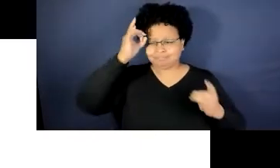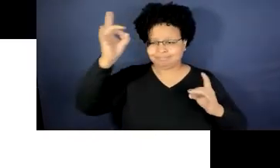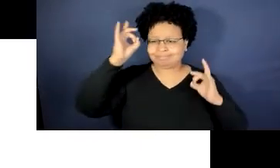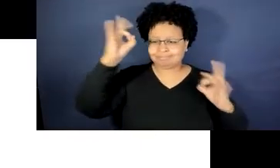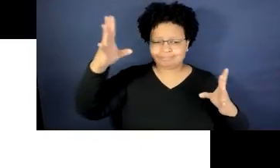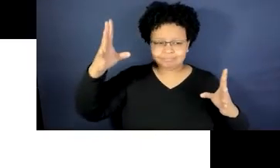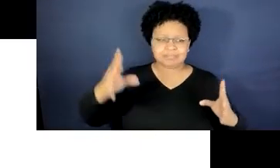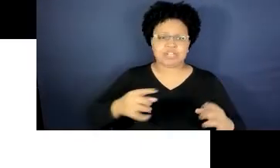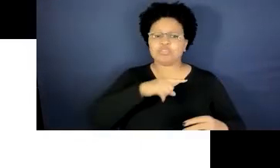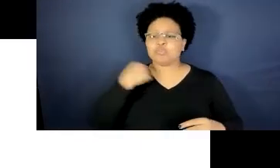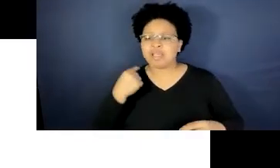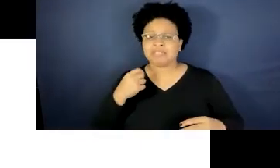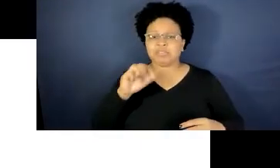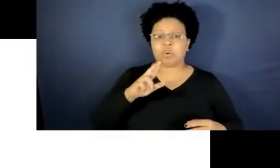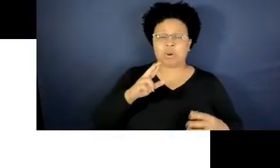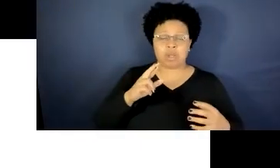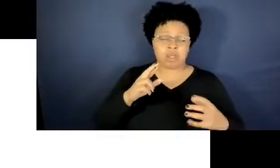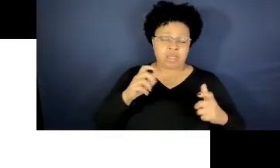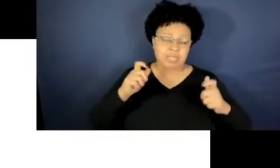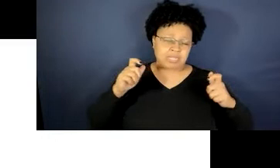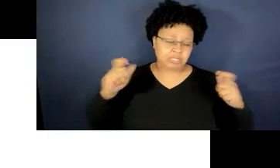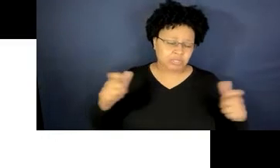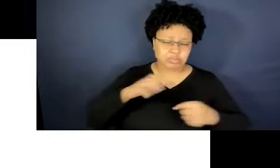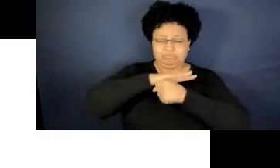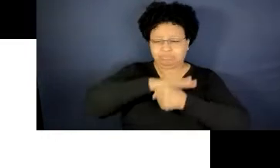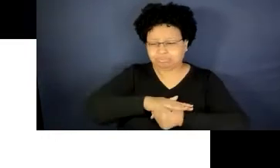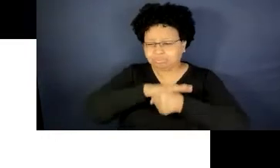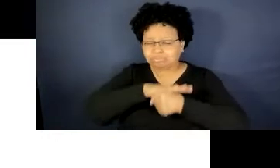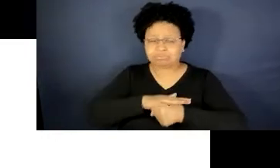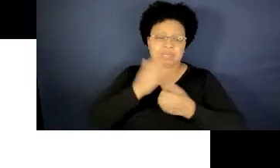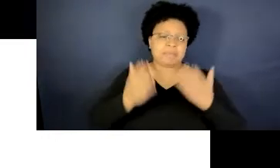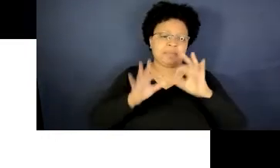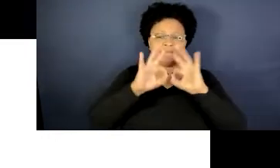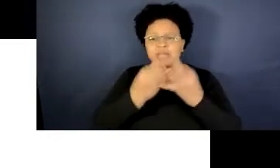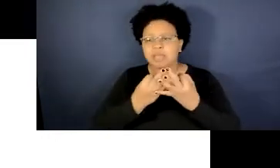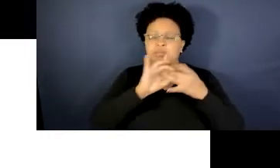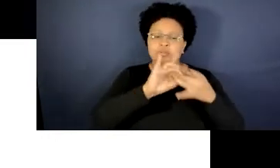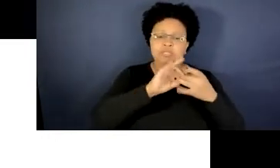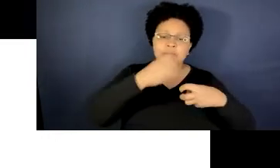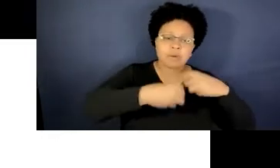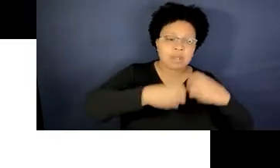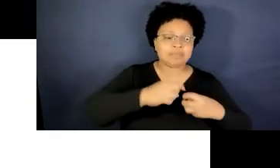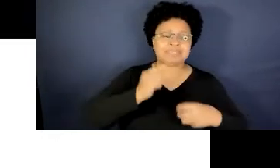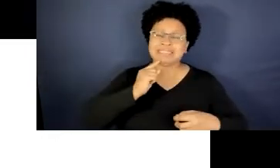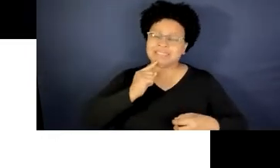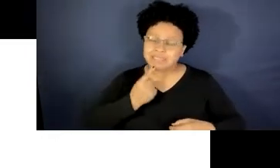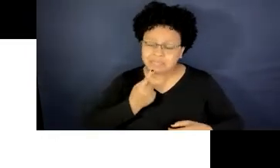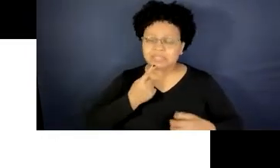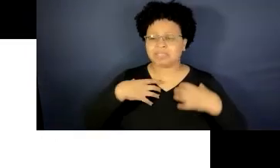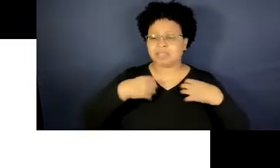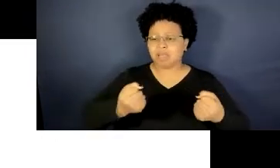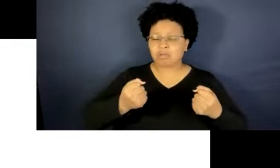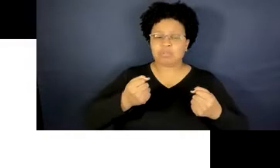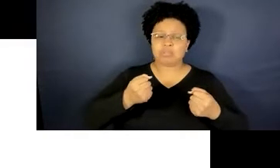even significant sources of stress, such as family and relationship problems, serious health problems, or workplace